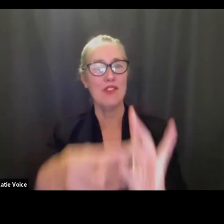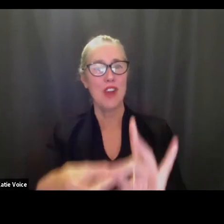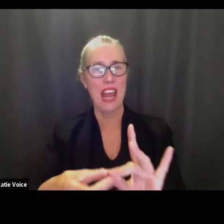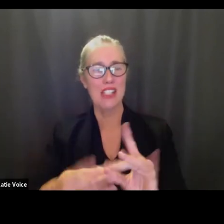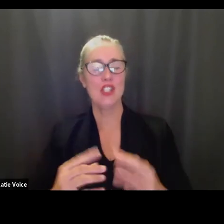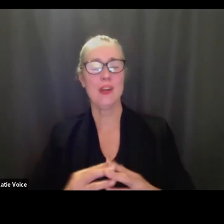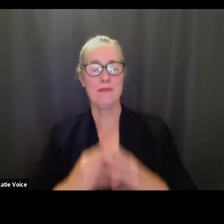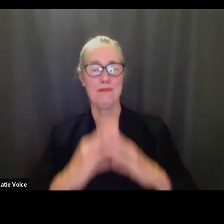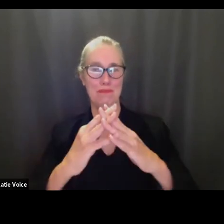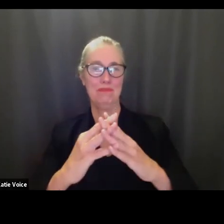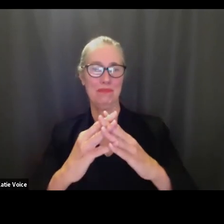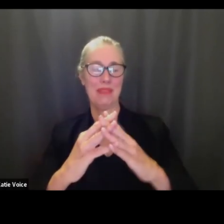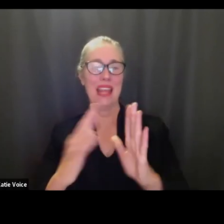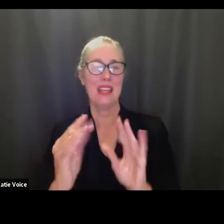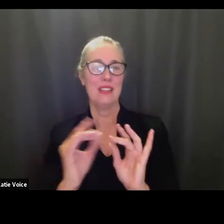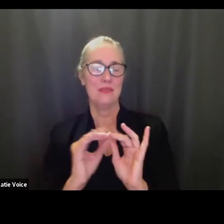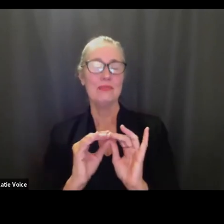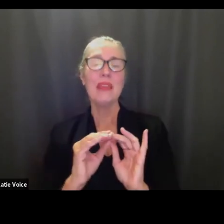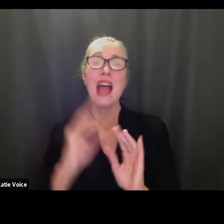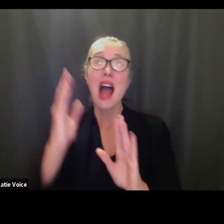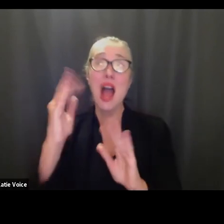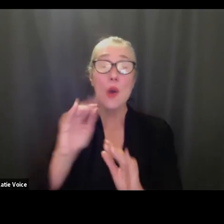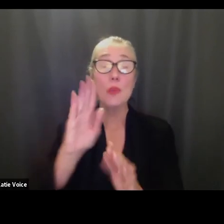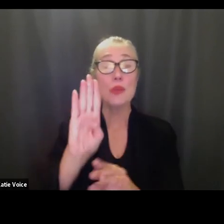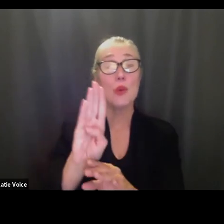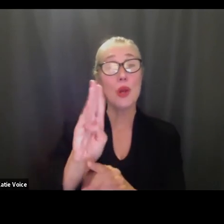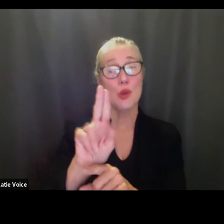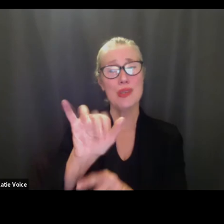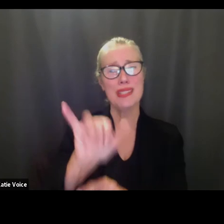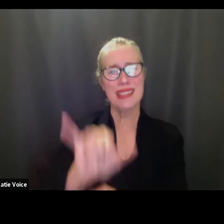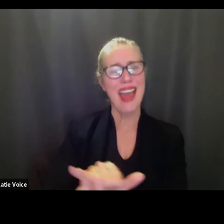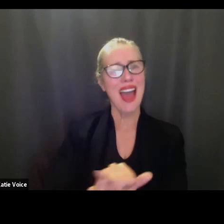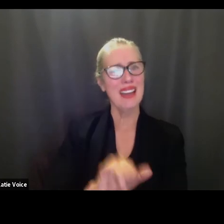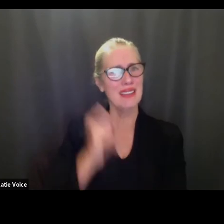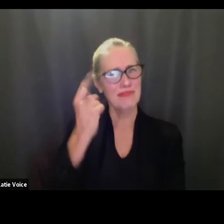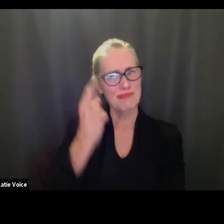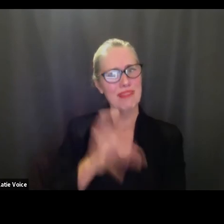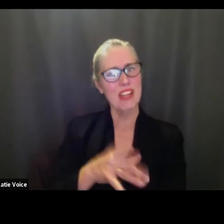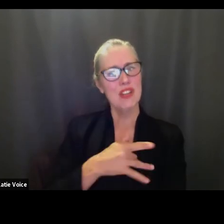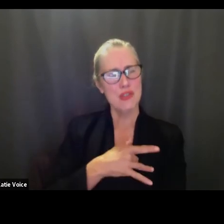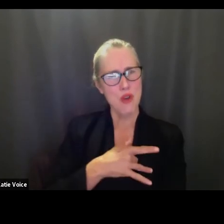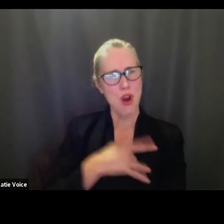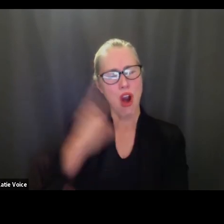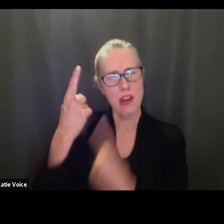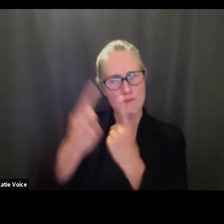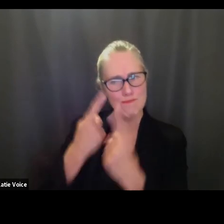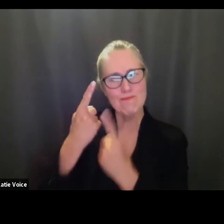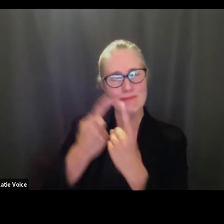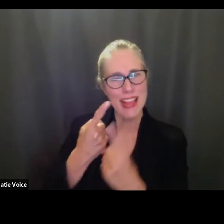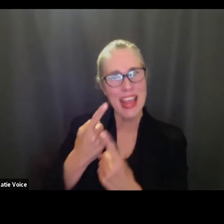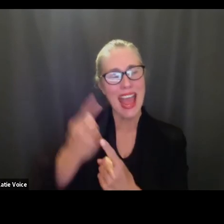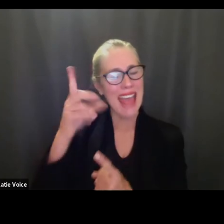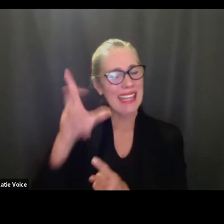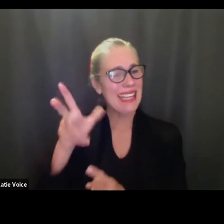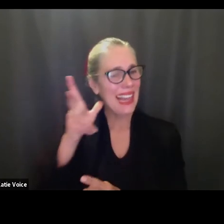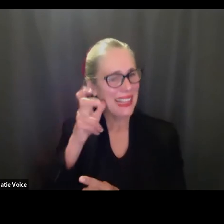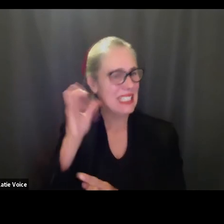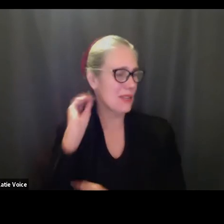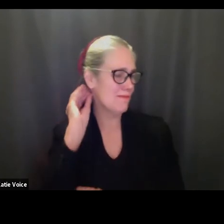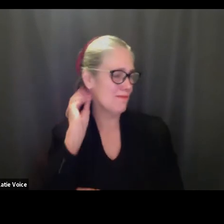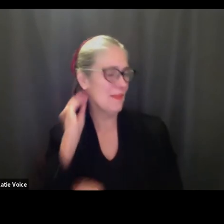i hope you will take this and other research research to heart i hope you will listen to the many testimonies of our students shared